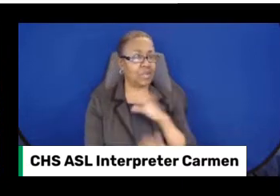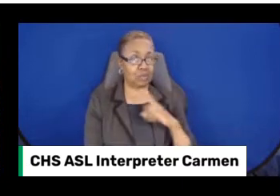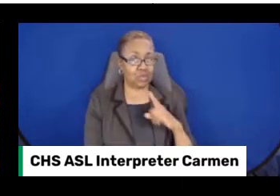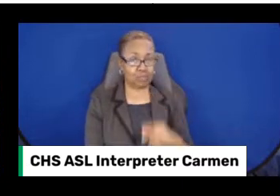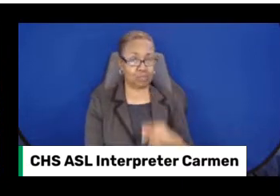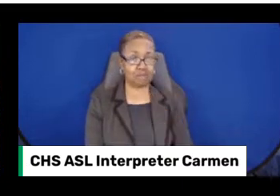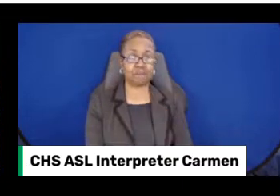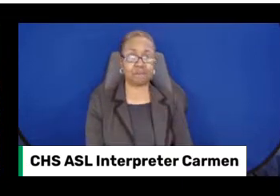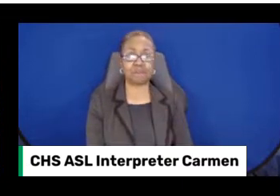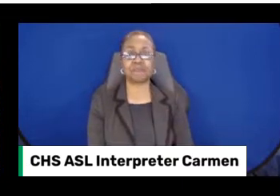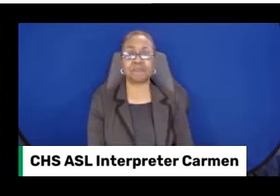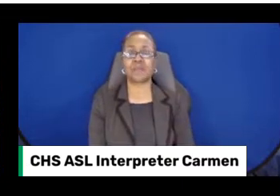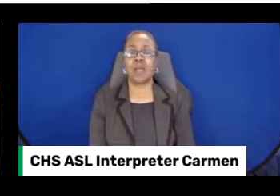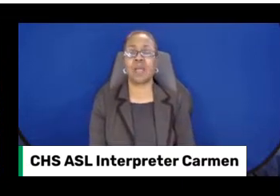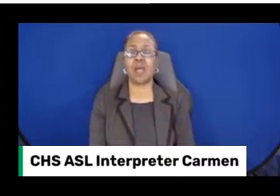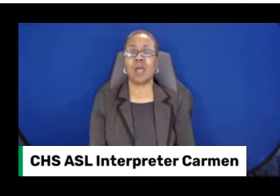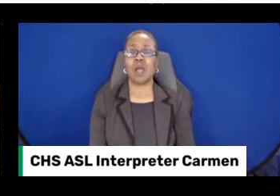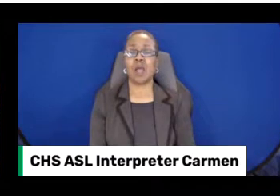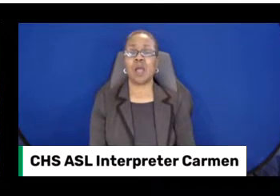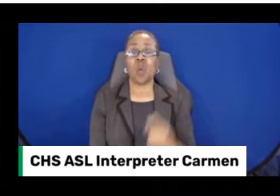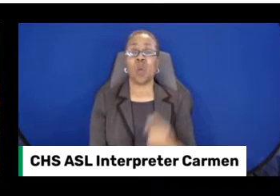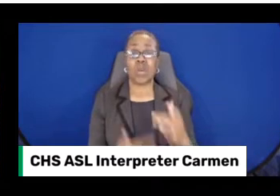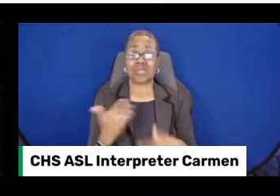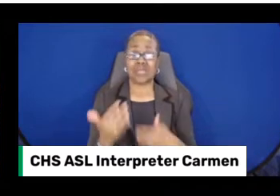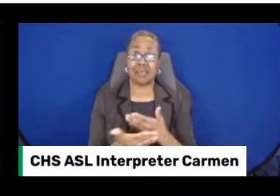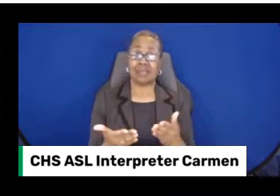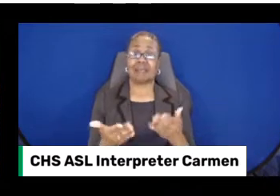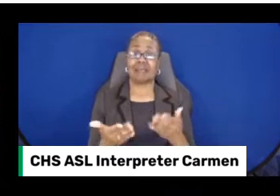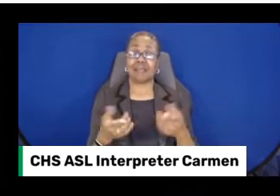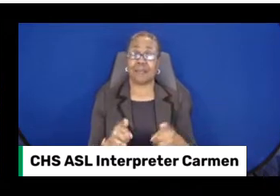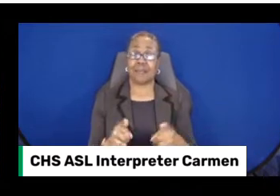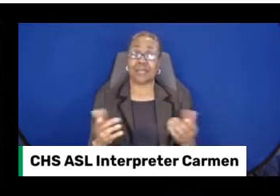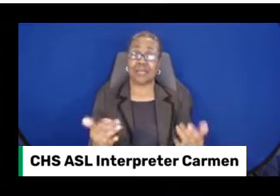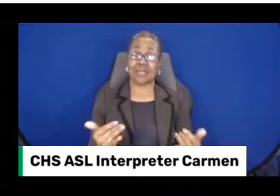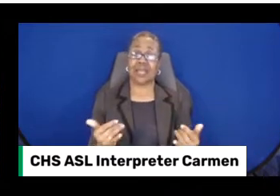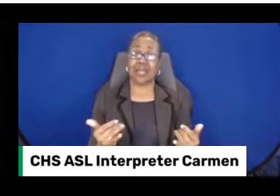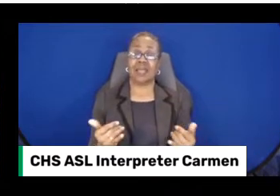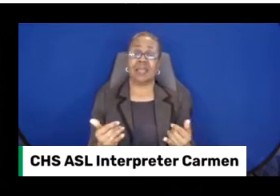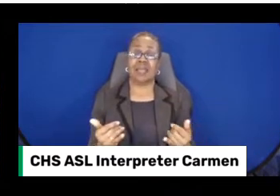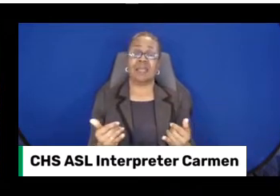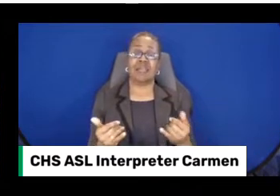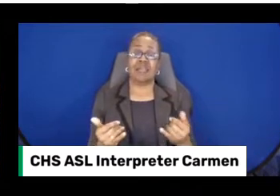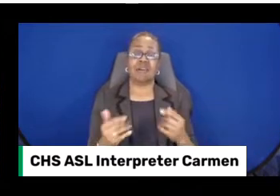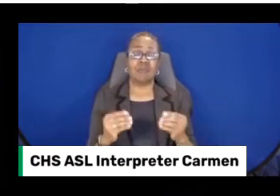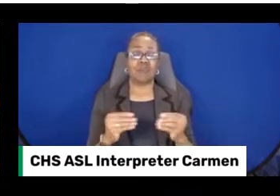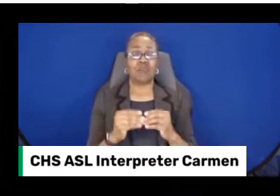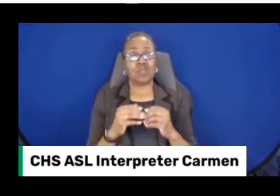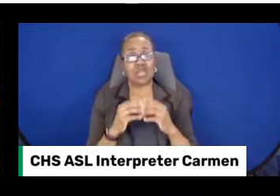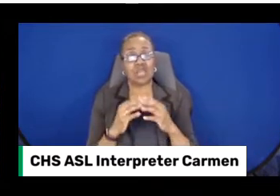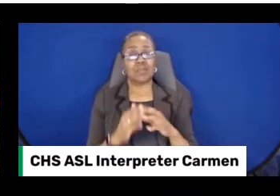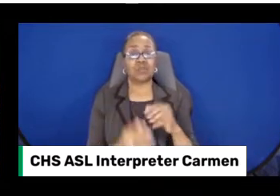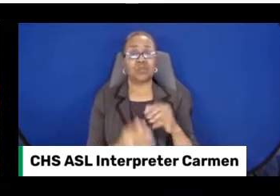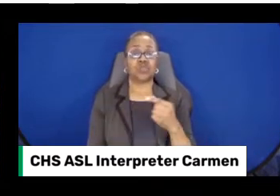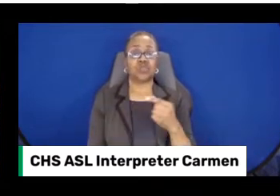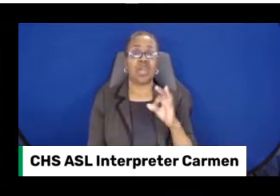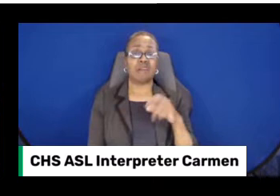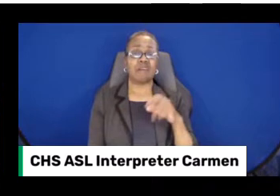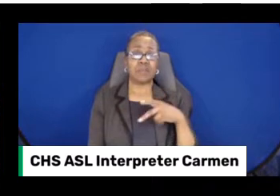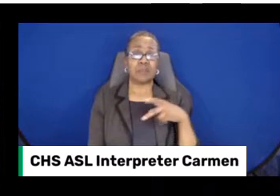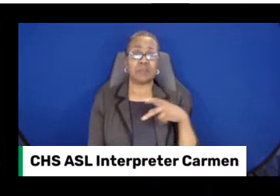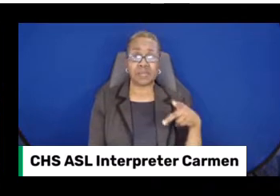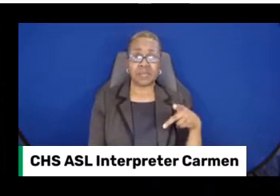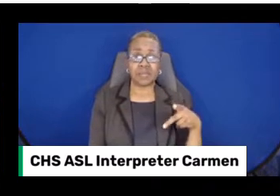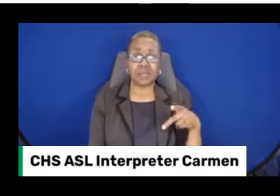exciting thing, an objective that's happening in this space is further implementing GFPP and a city department sister agency and